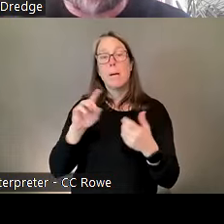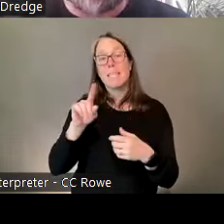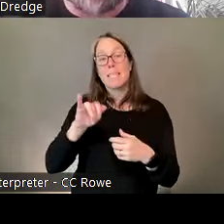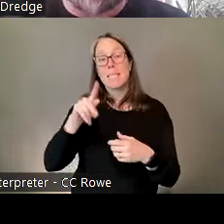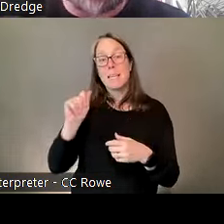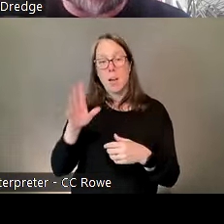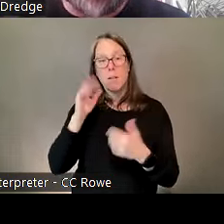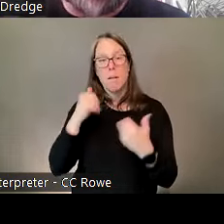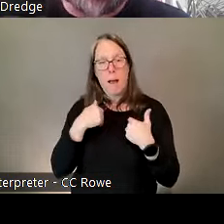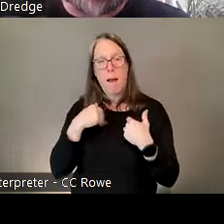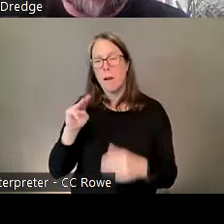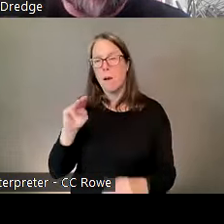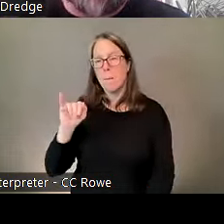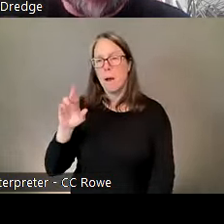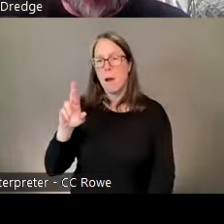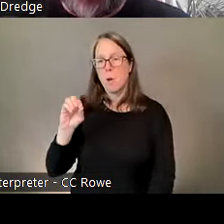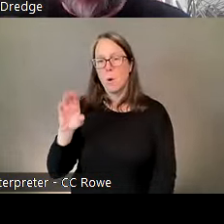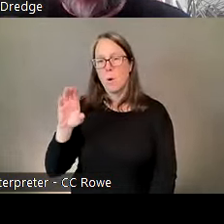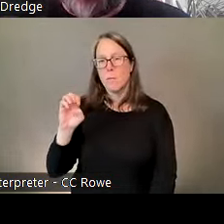with Zika virus.